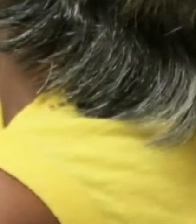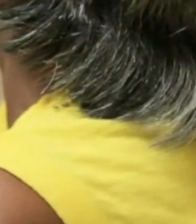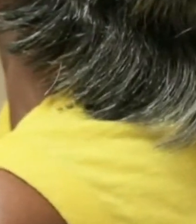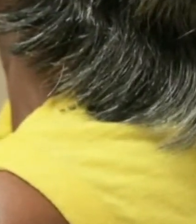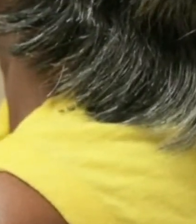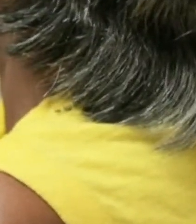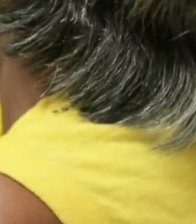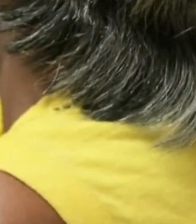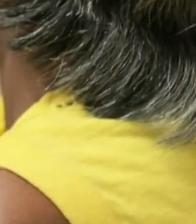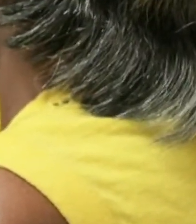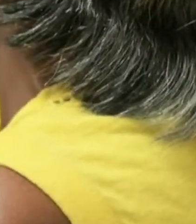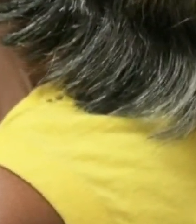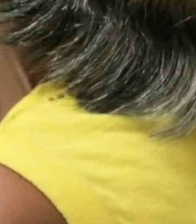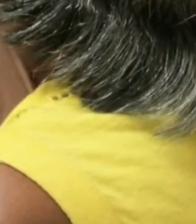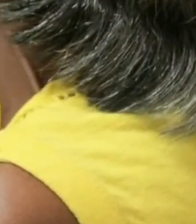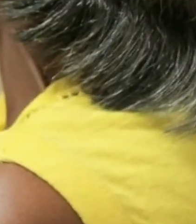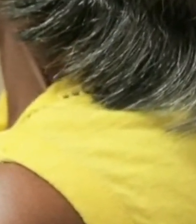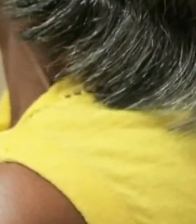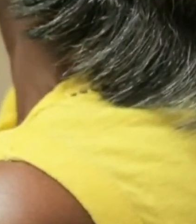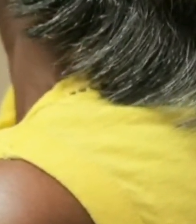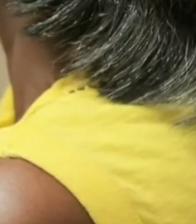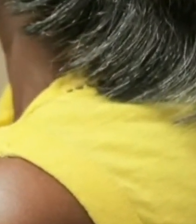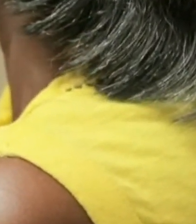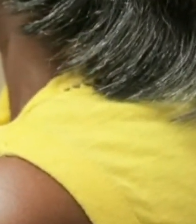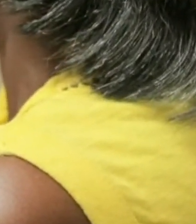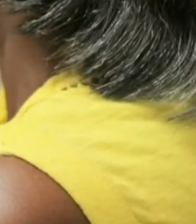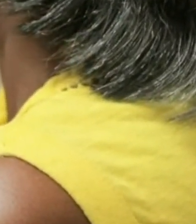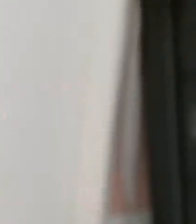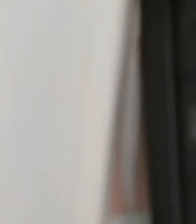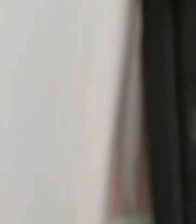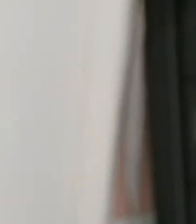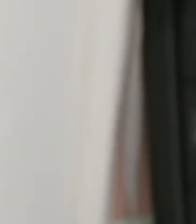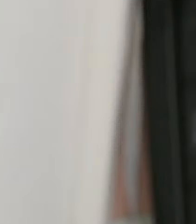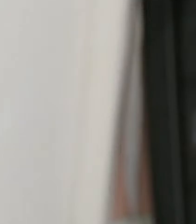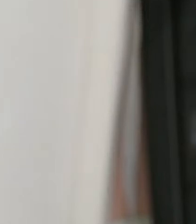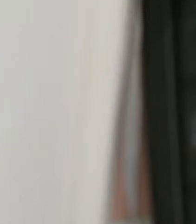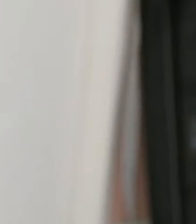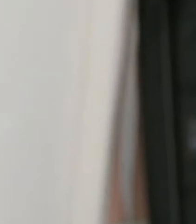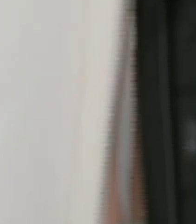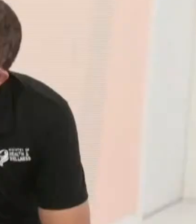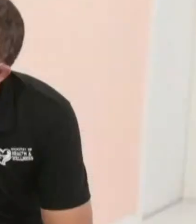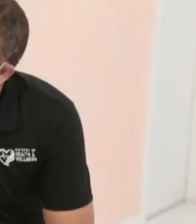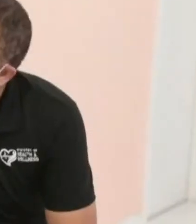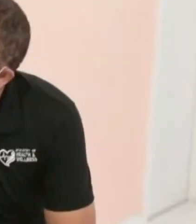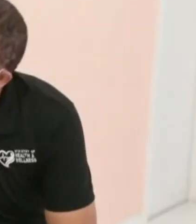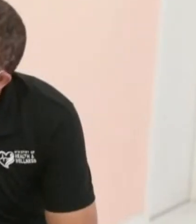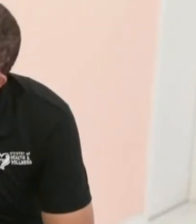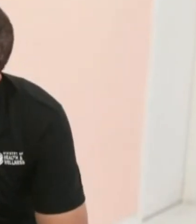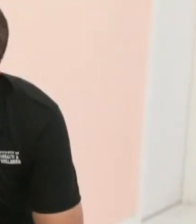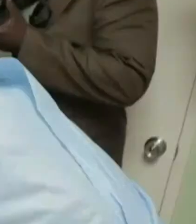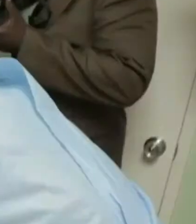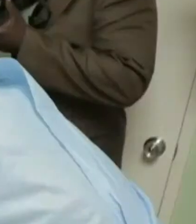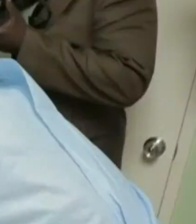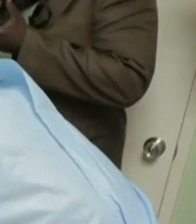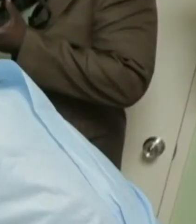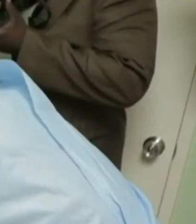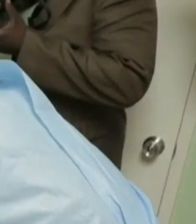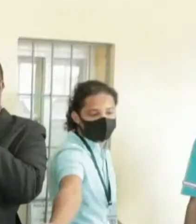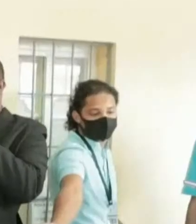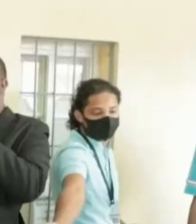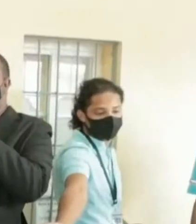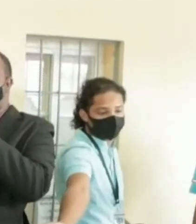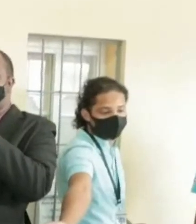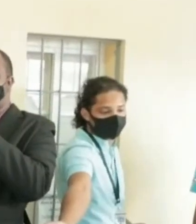administered to frontline workers and vulnerable groups. So far it's been a good day. We started at 8 o'clock, it's now 10 minutes